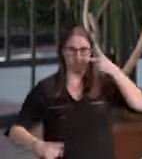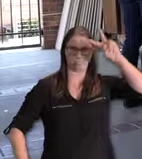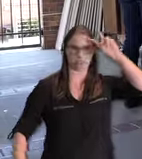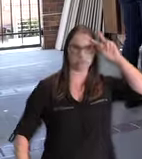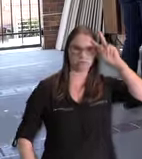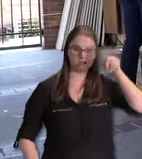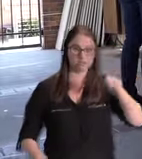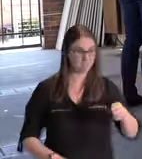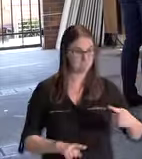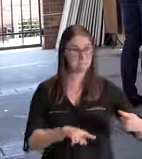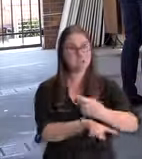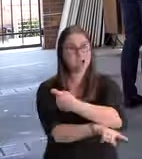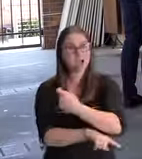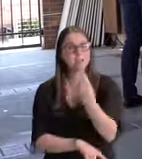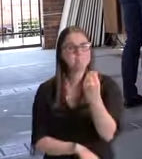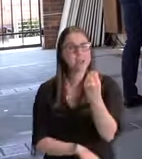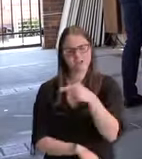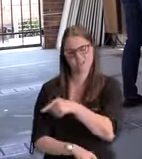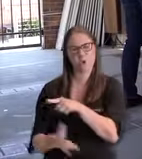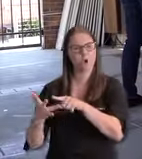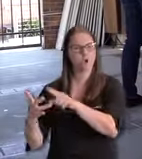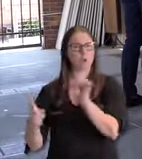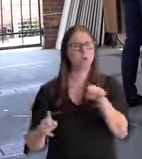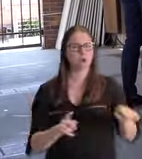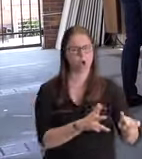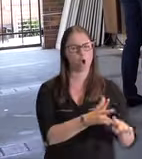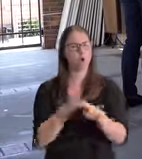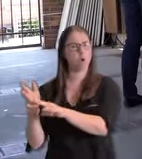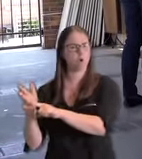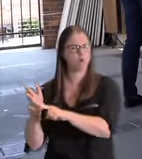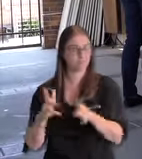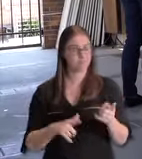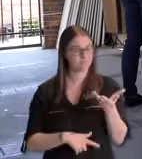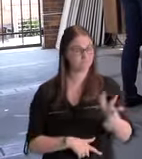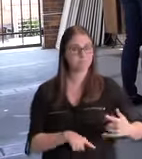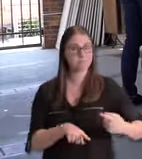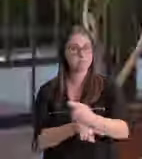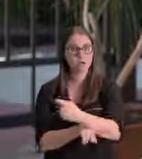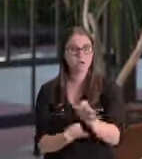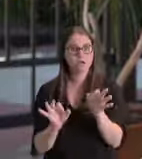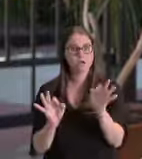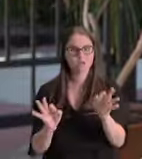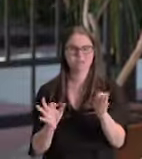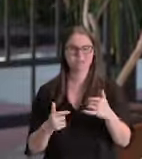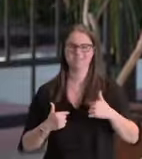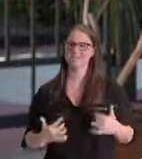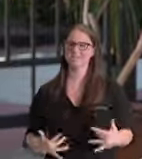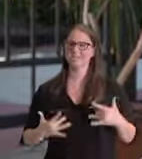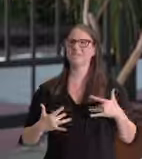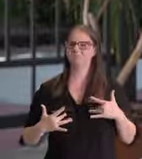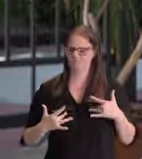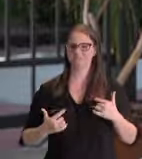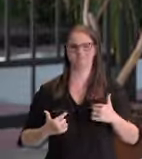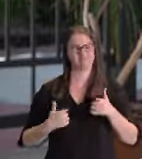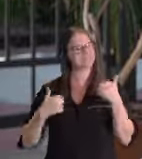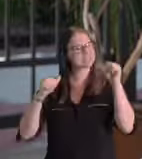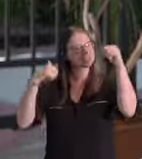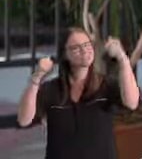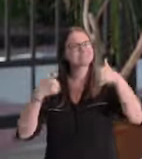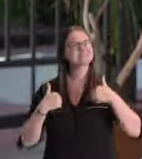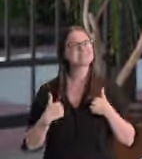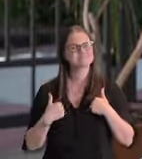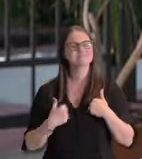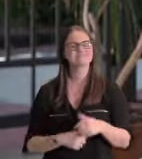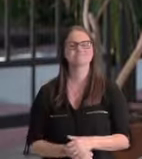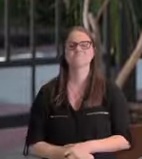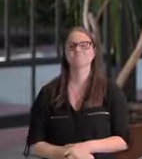changed and they got their money back. What was owed to them, properly owed to them. That would be the thing that I'm most